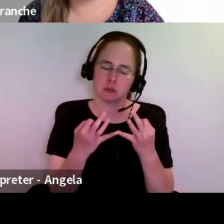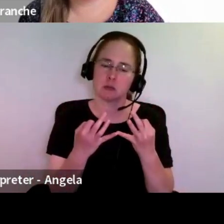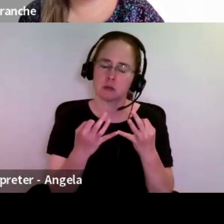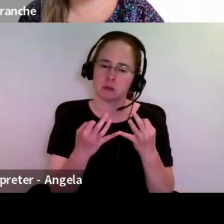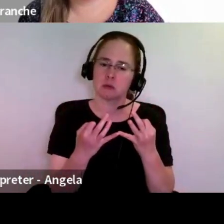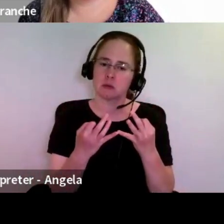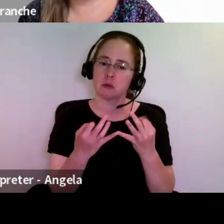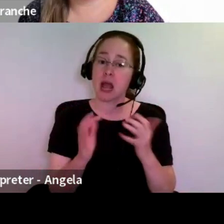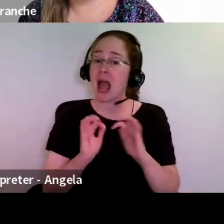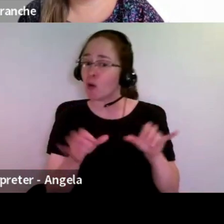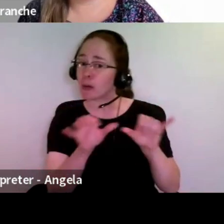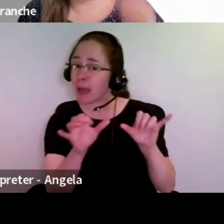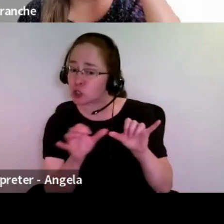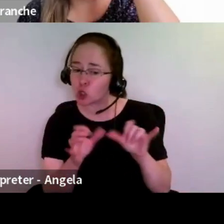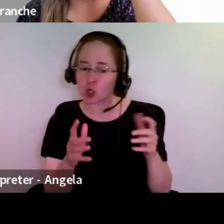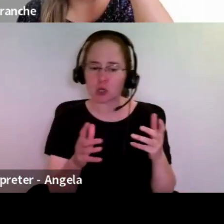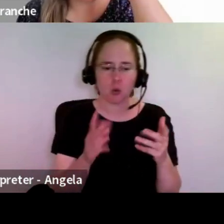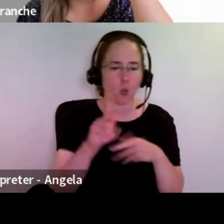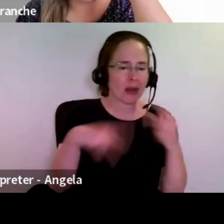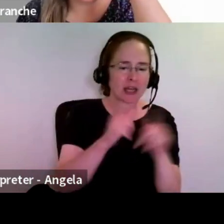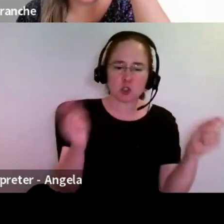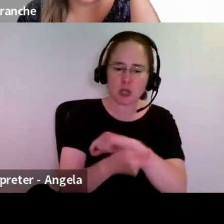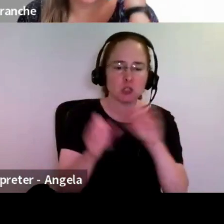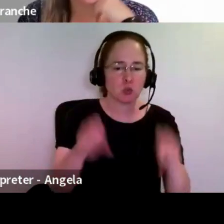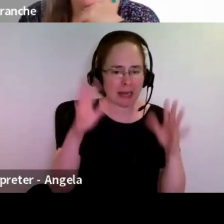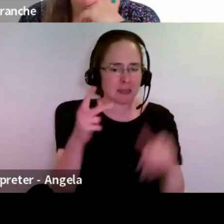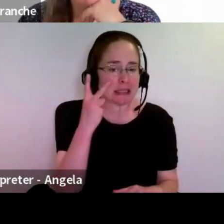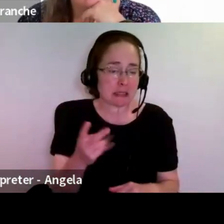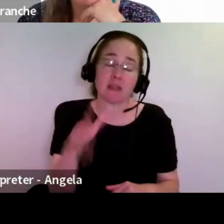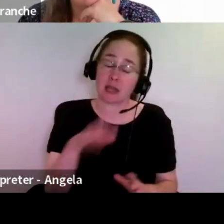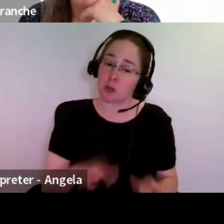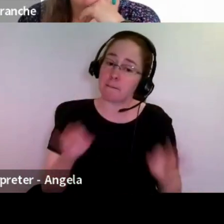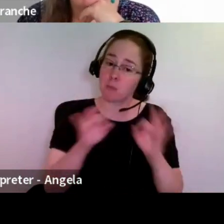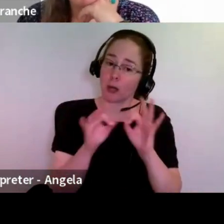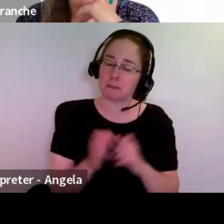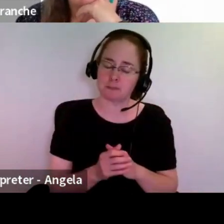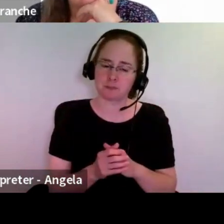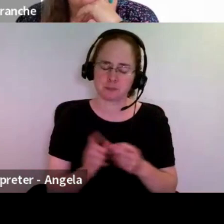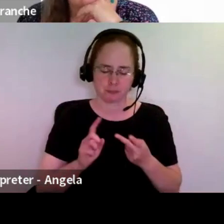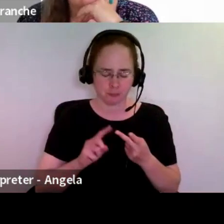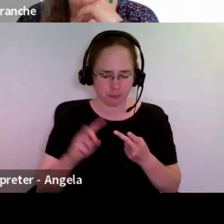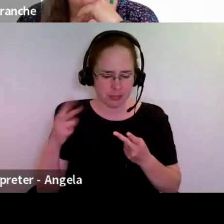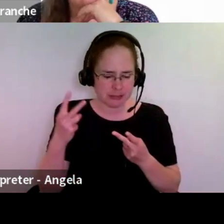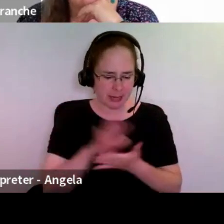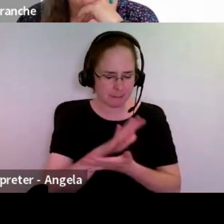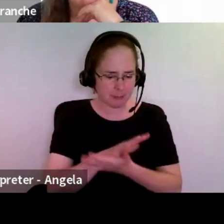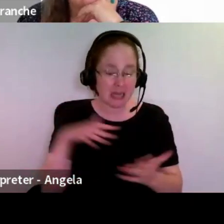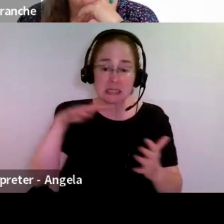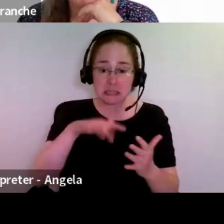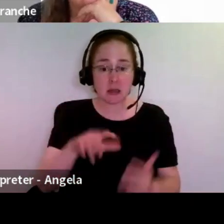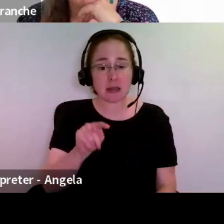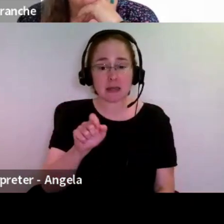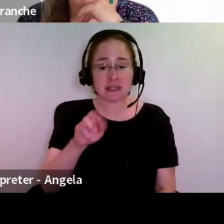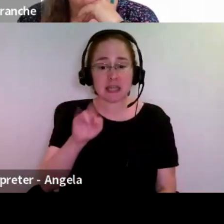way in which to measure and the kinds of changes that you can expect. So that's really important. A second one is the study that Terry